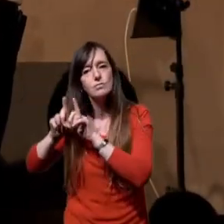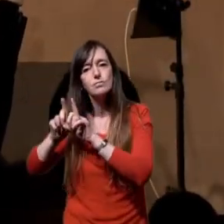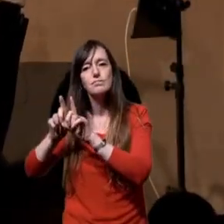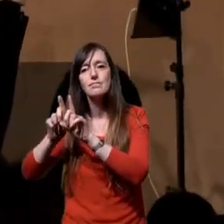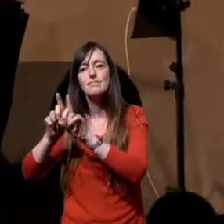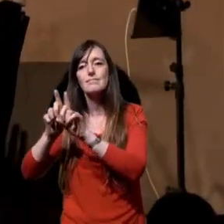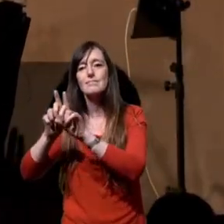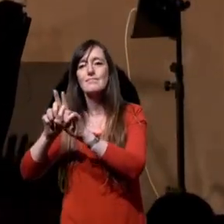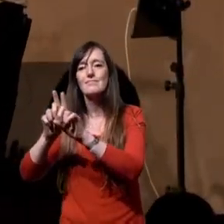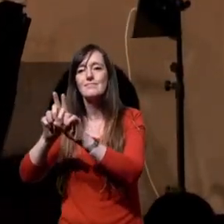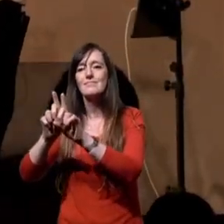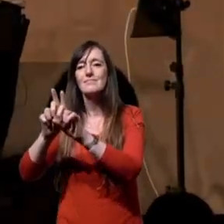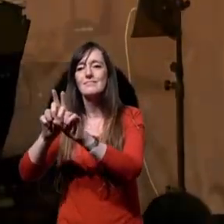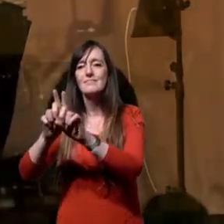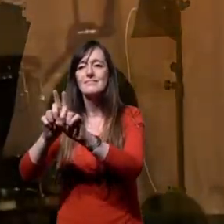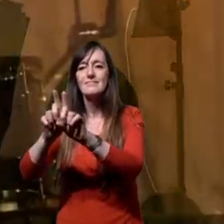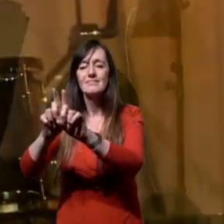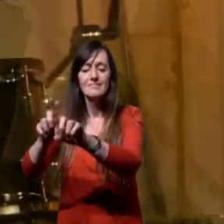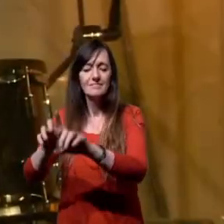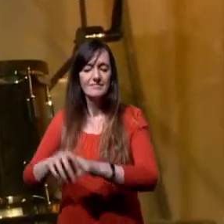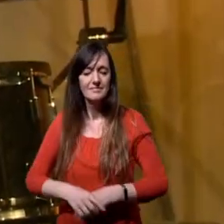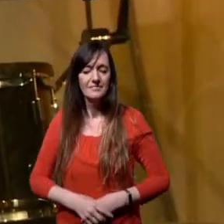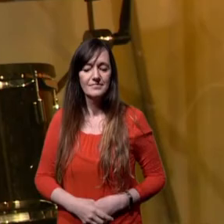let go of me.